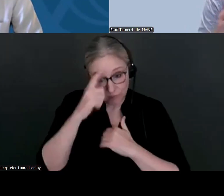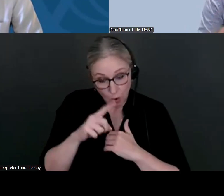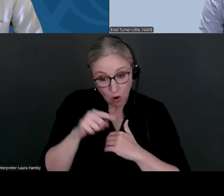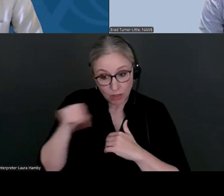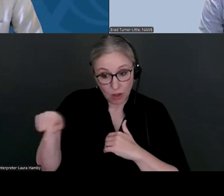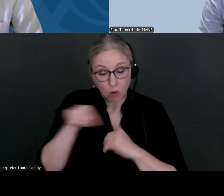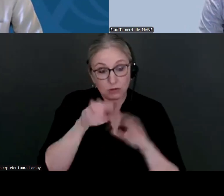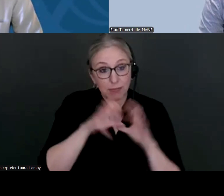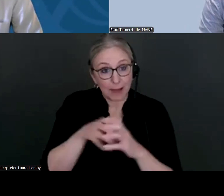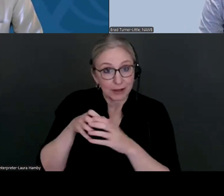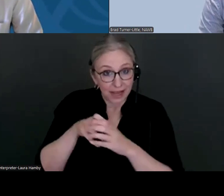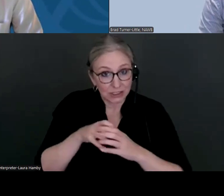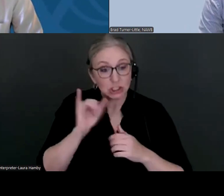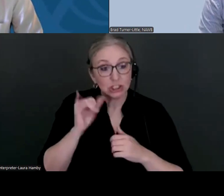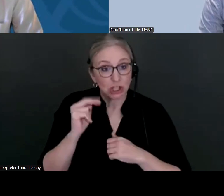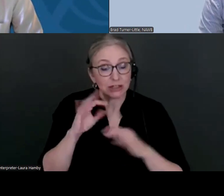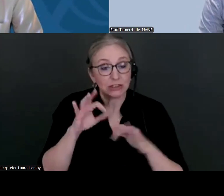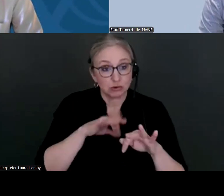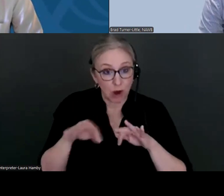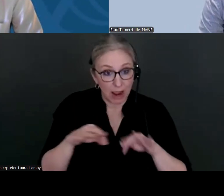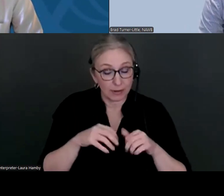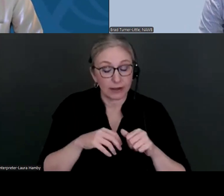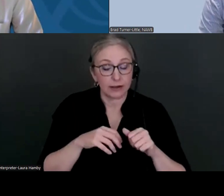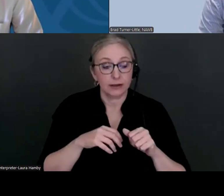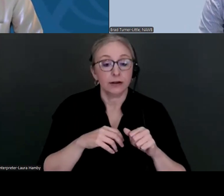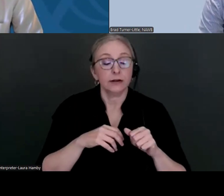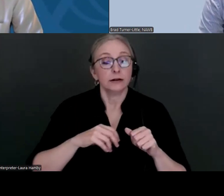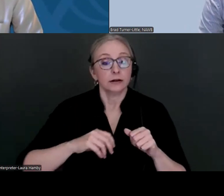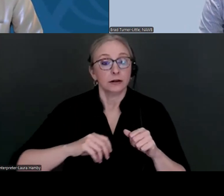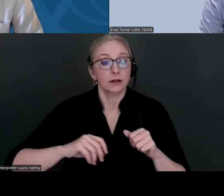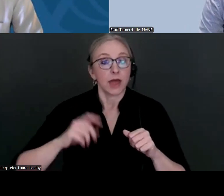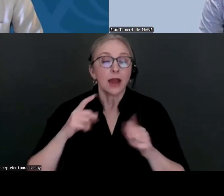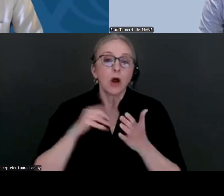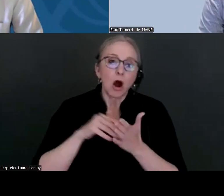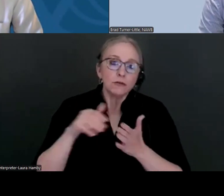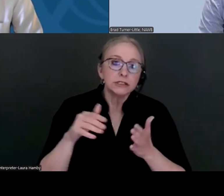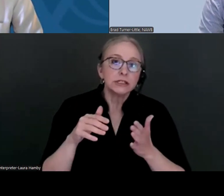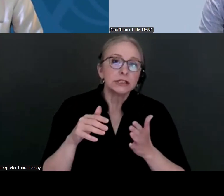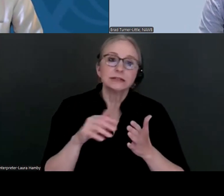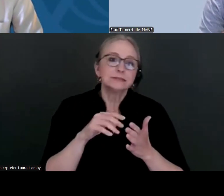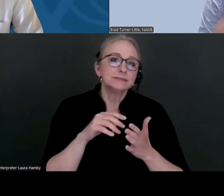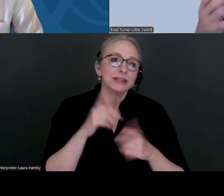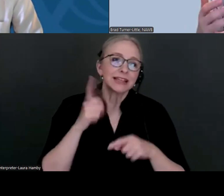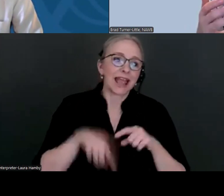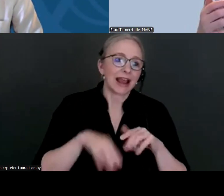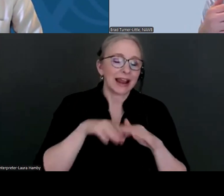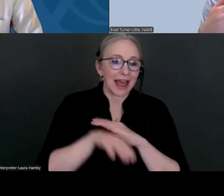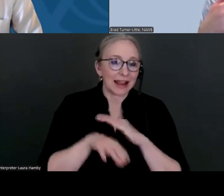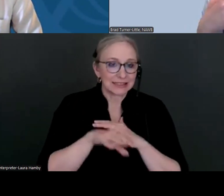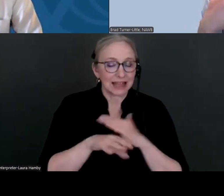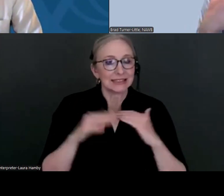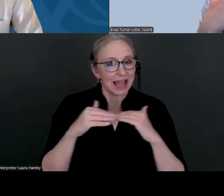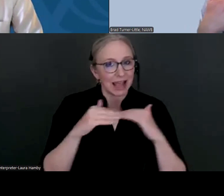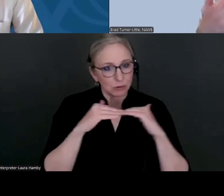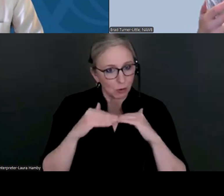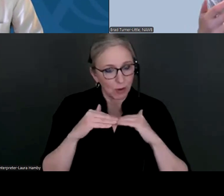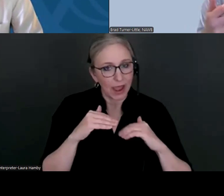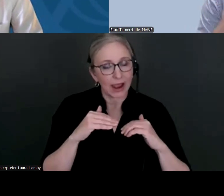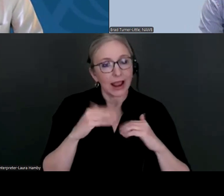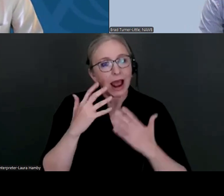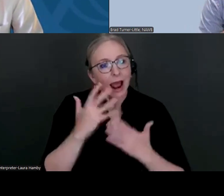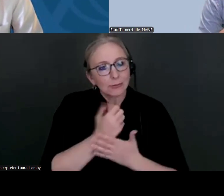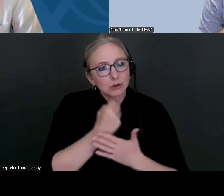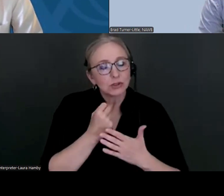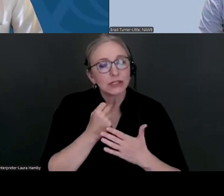populations, just as Jen was describing, that oftentimes have not been able to access in an equitable way